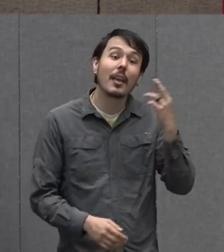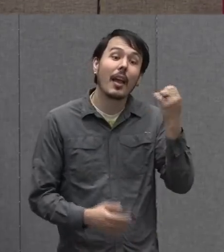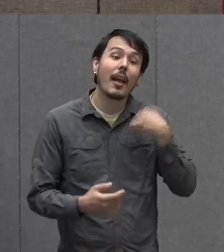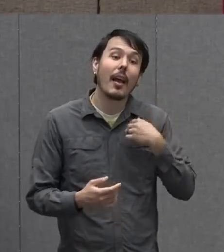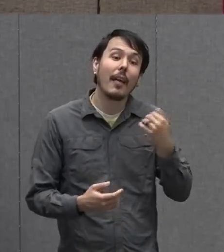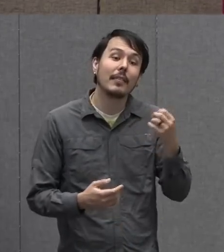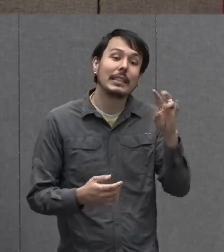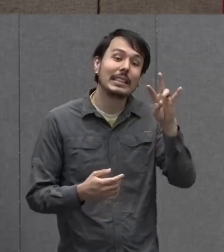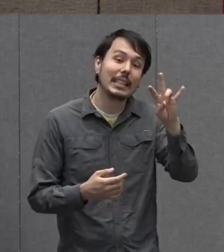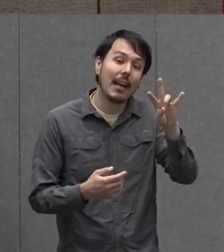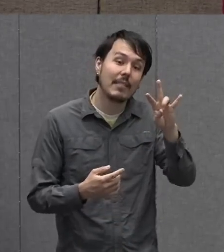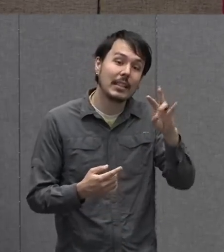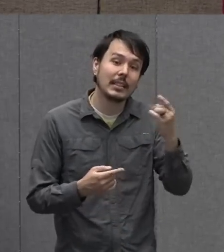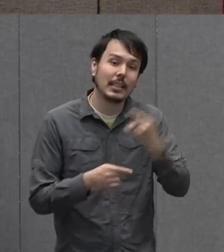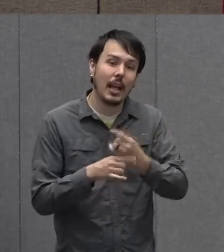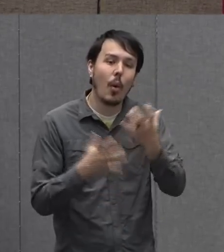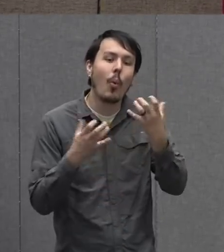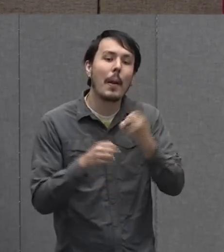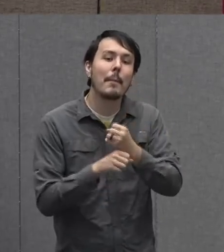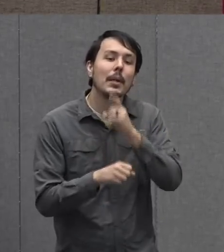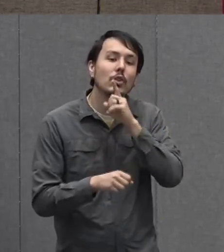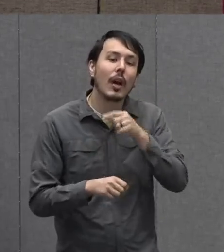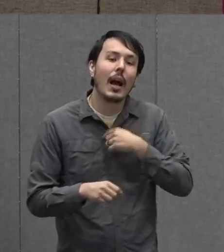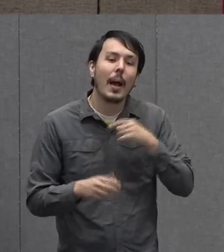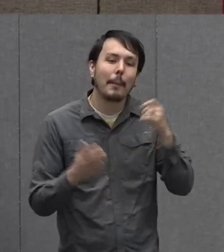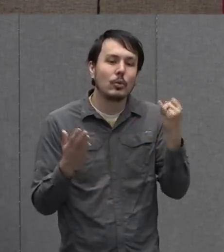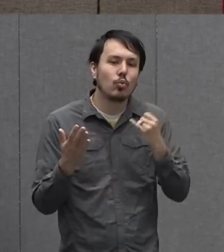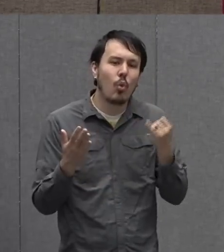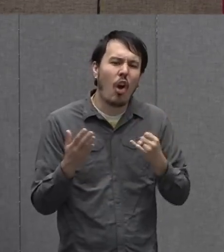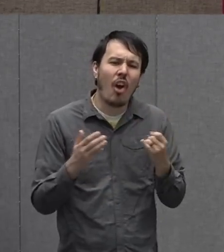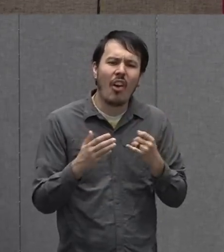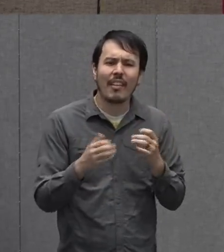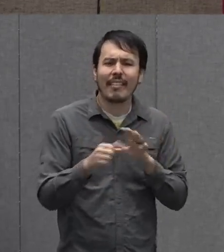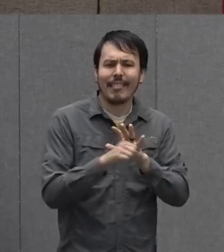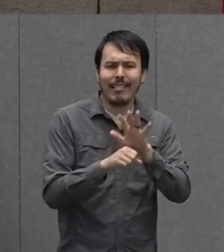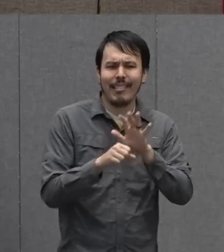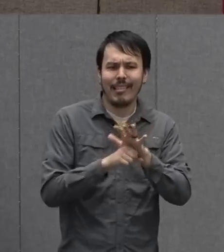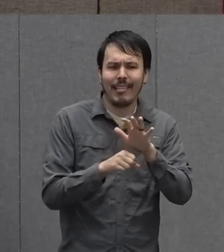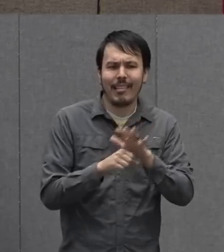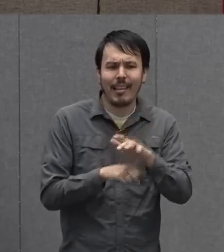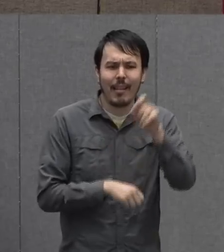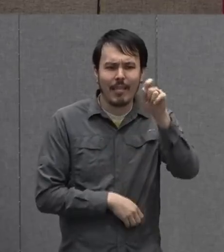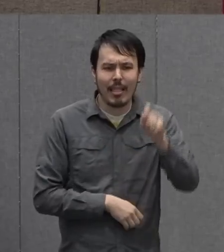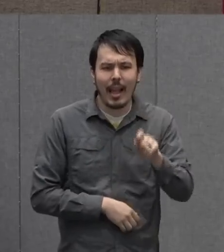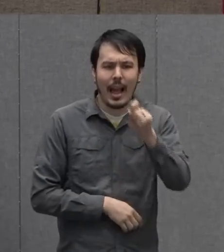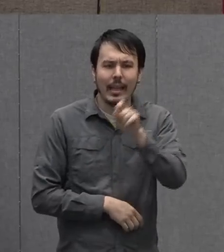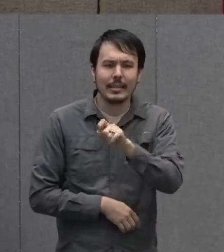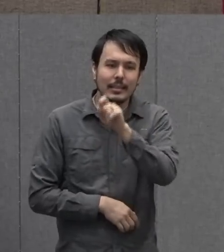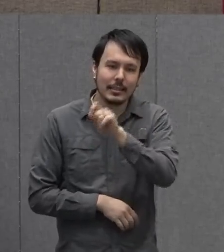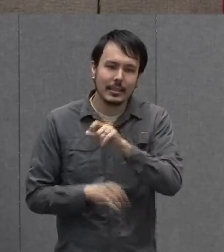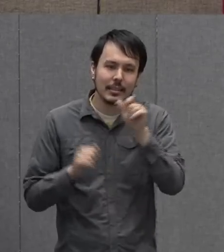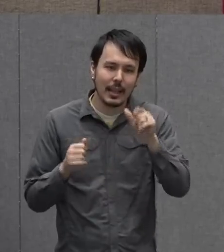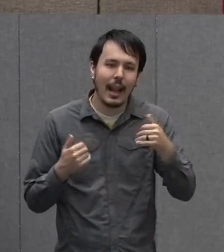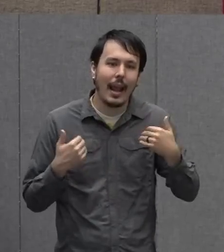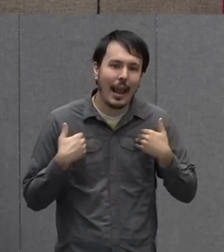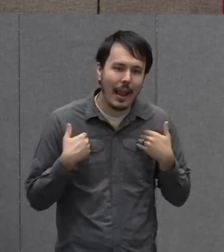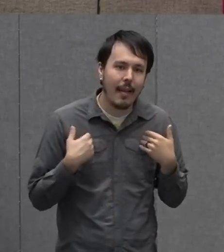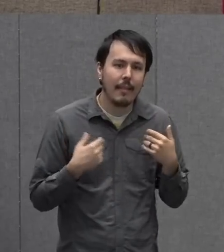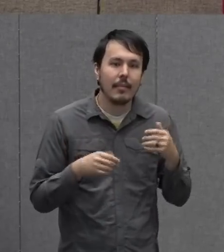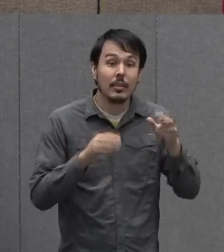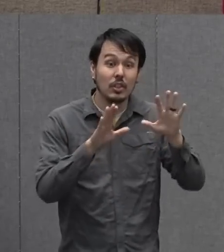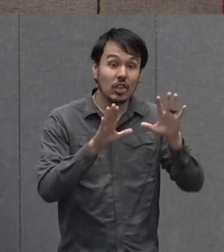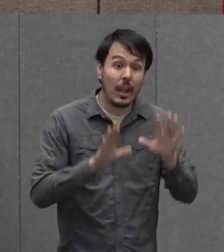days, I want to make sure that I'm drawing enough vertical lines so that I can have a